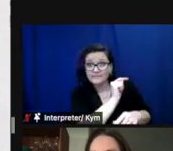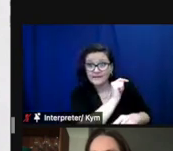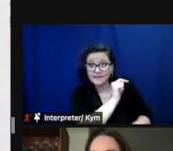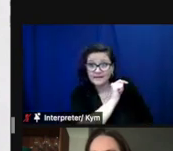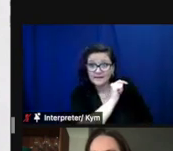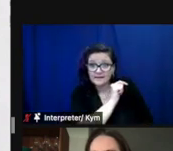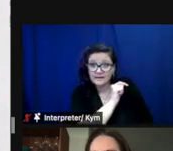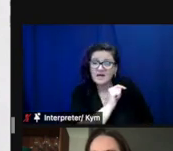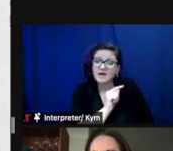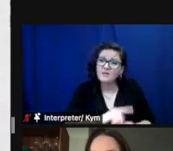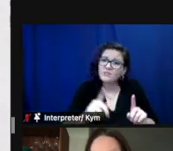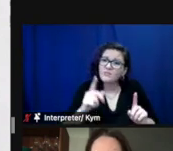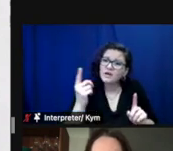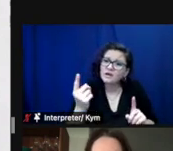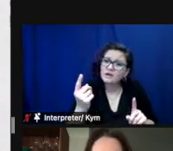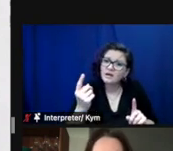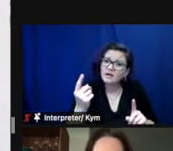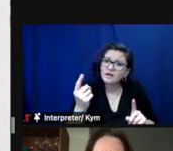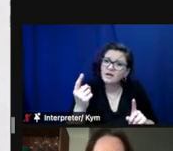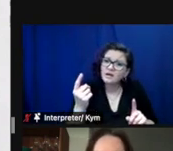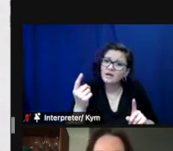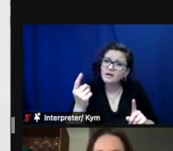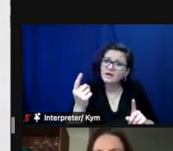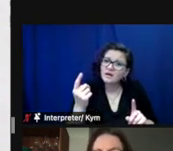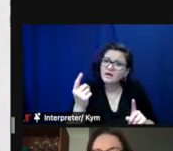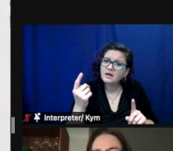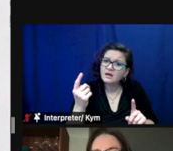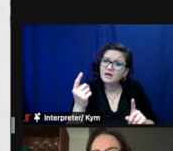told me. This right here. Yeah, okay.